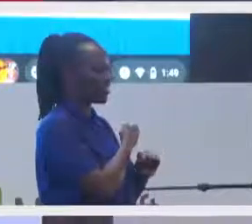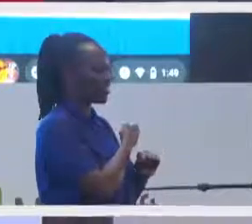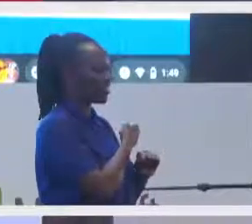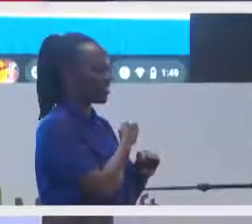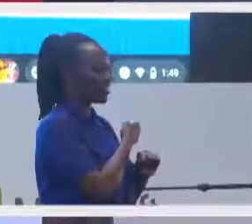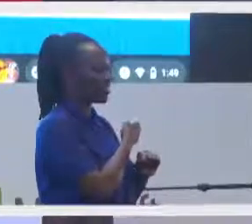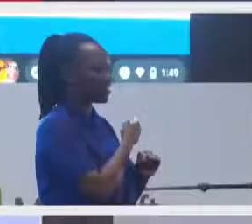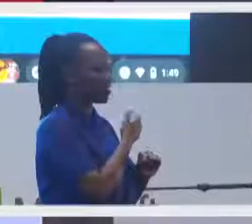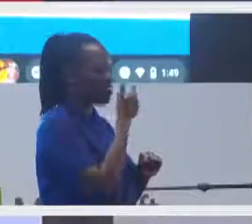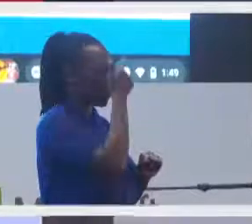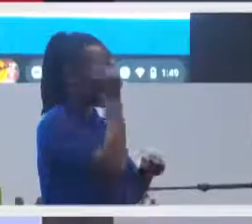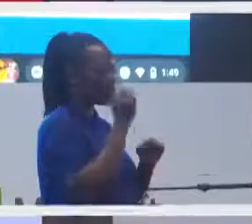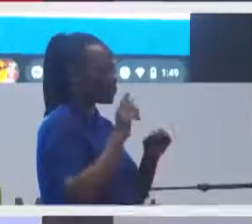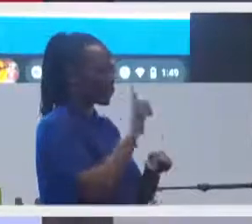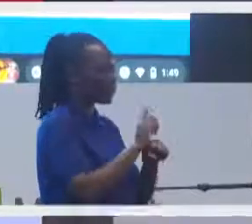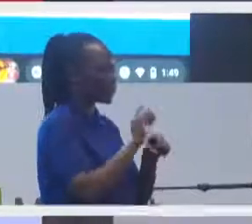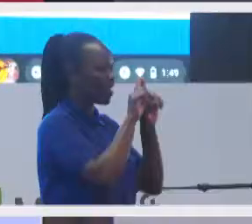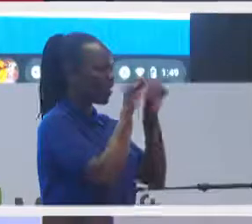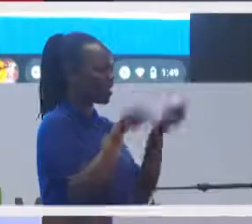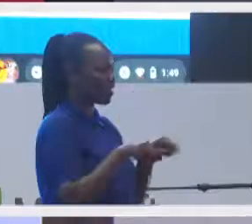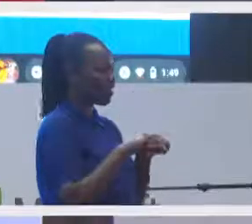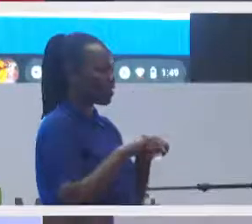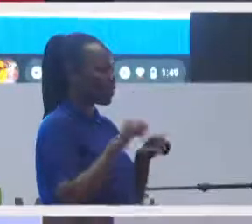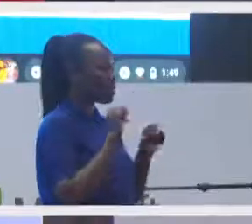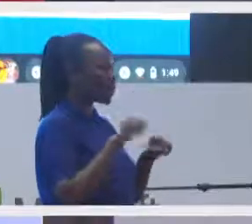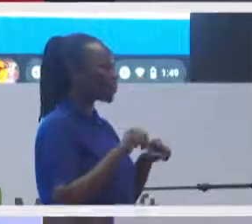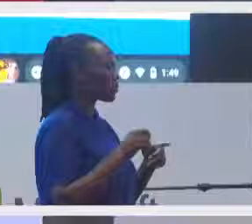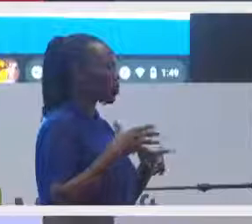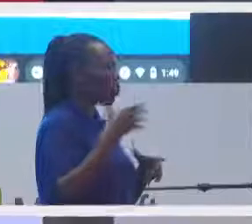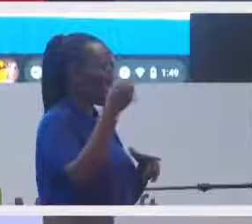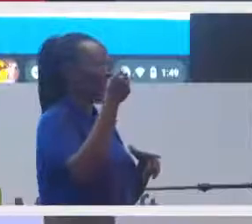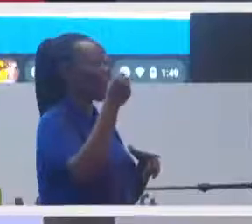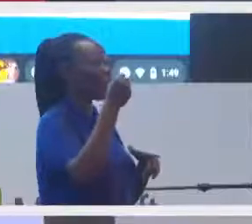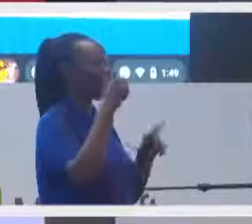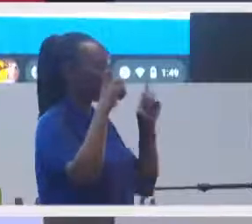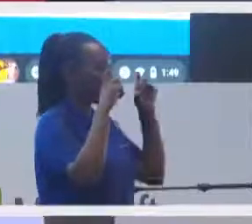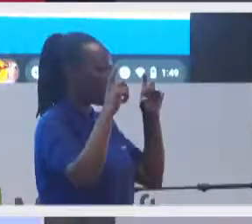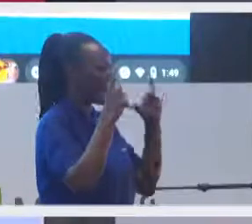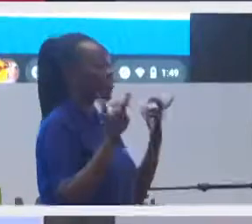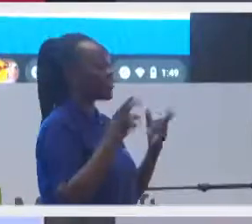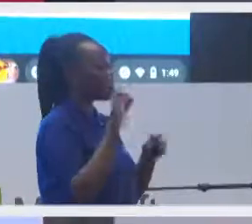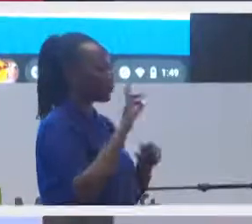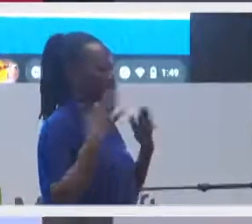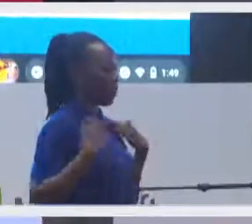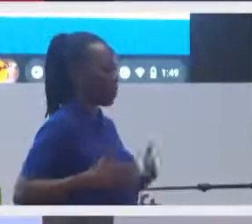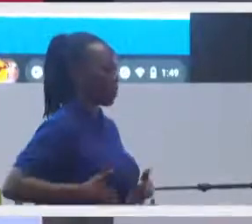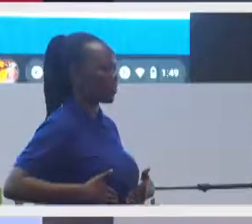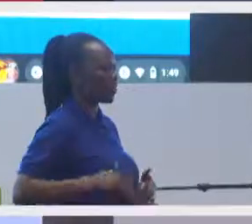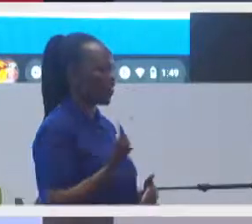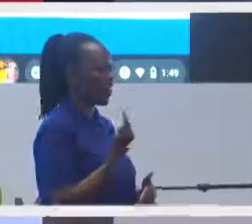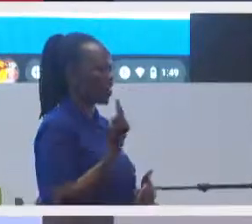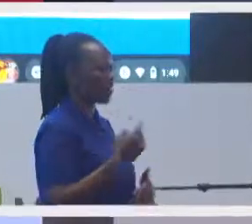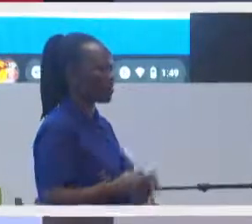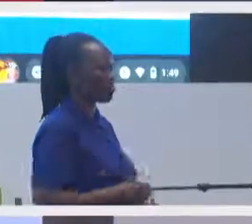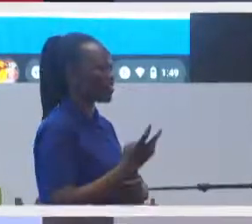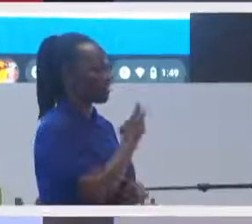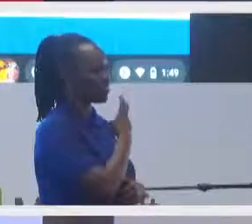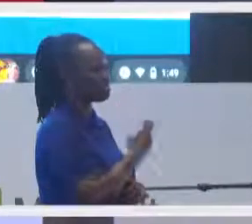face and doing all kind of stuff. You can even pause the camera in those situations, but let's go.